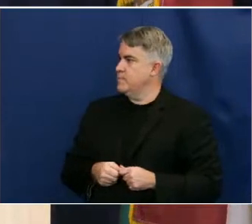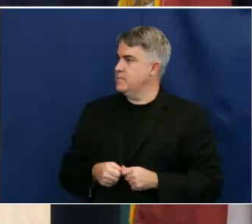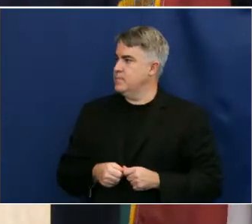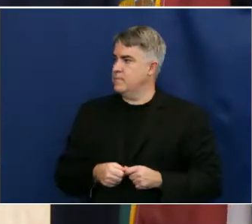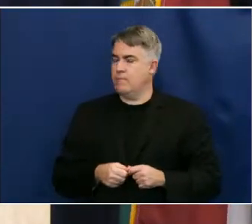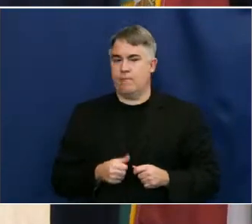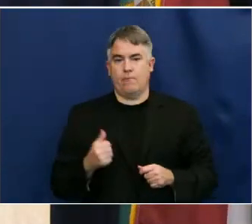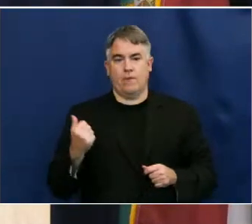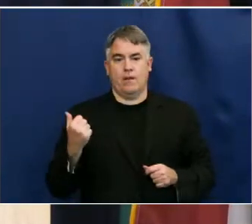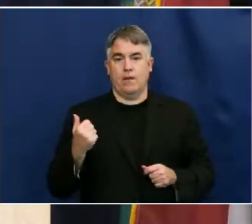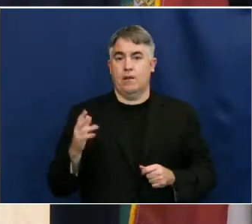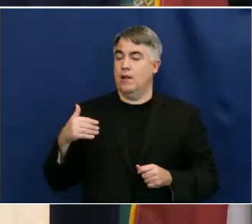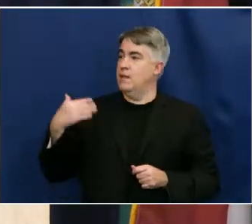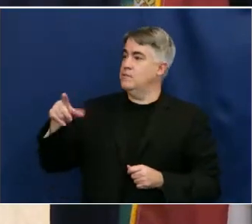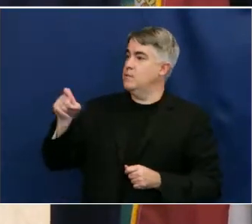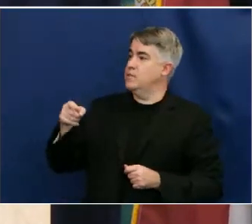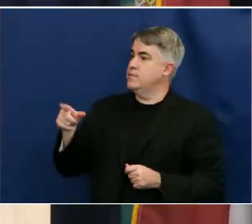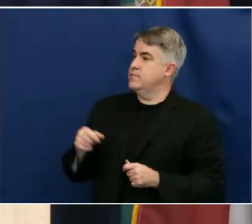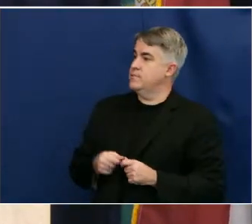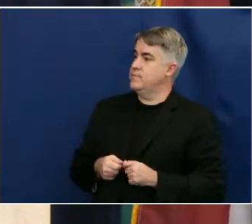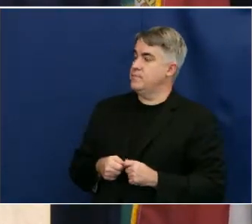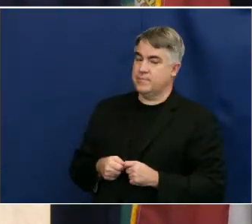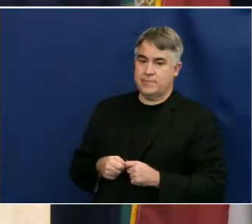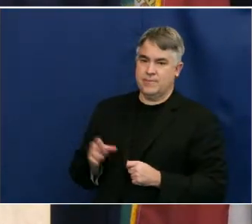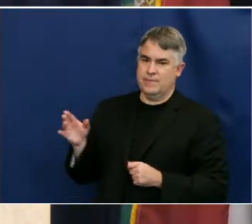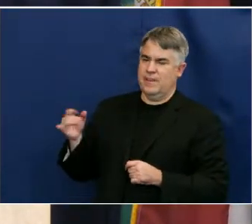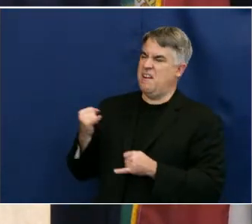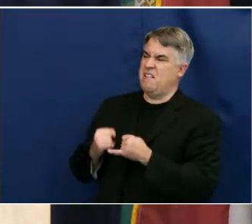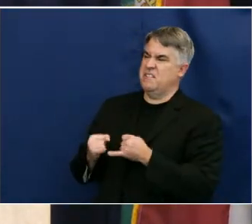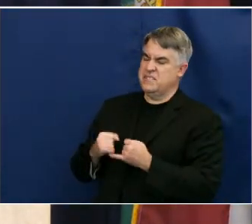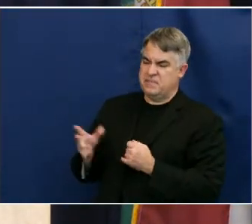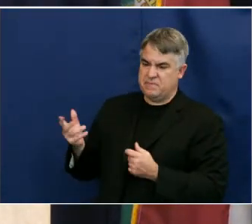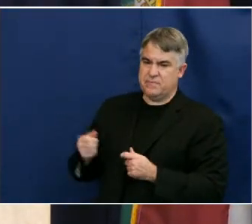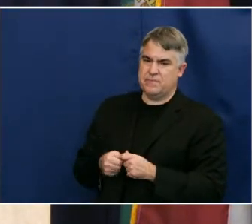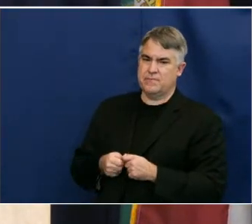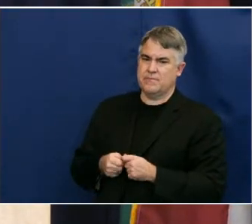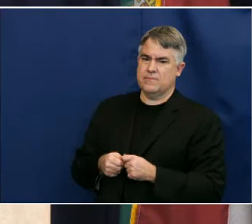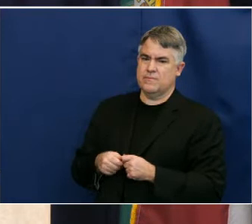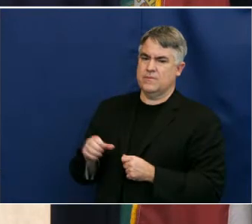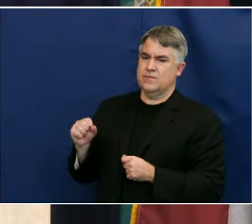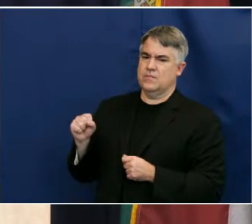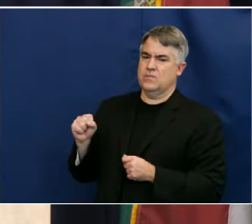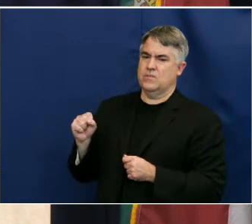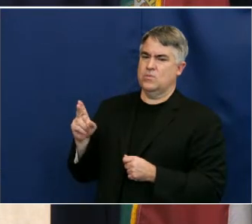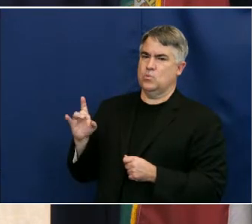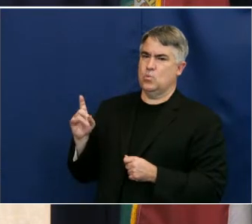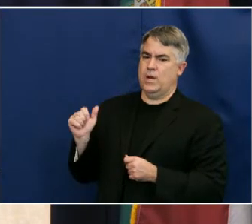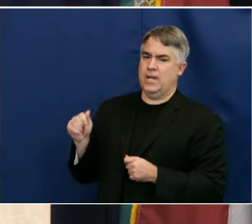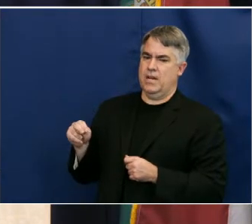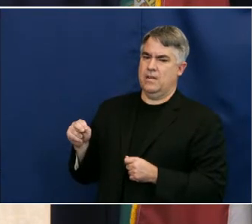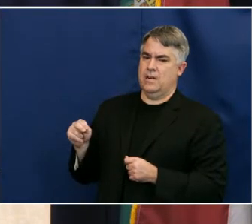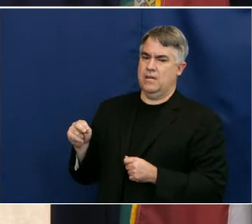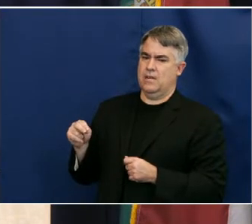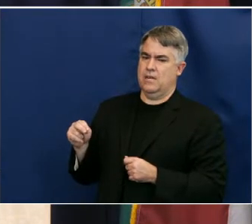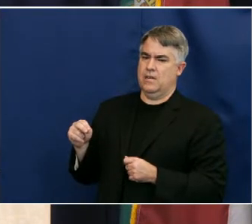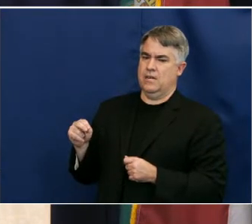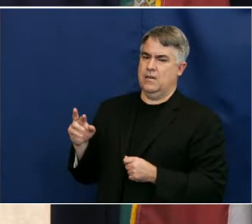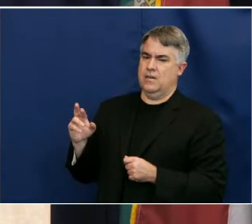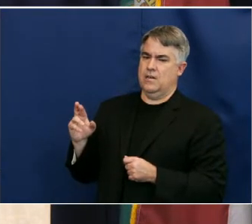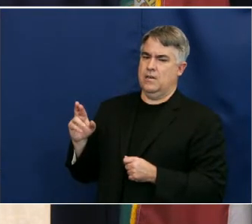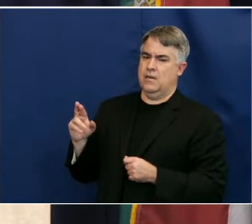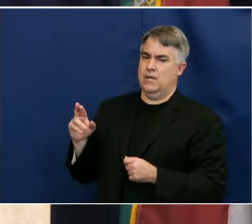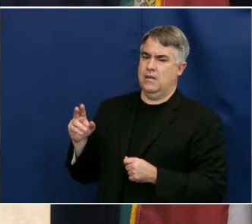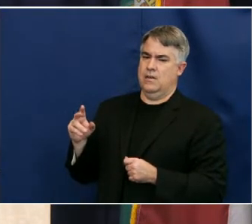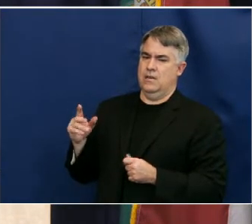Go to our next question. This last text question is from Saddam Aguayo with Univision San Diego. He's asking for a Spanish